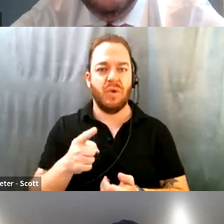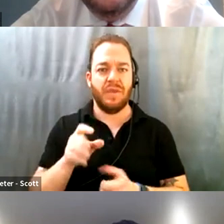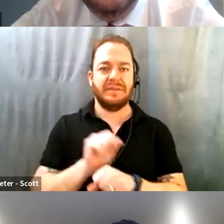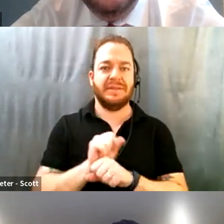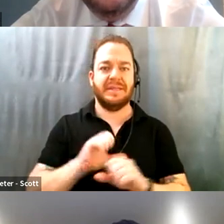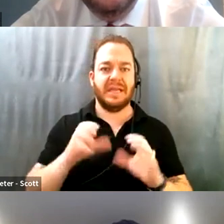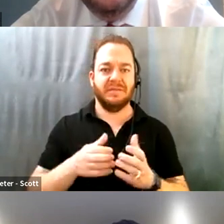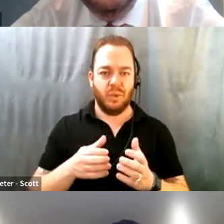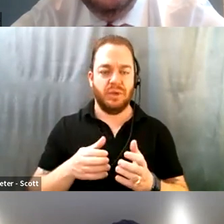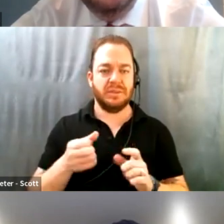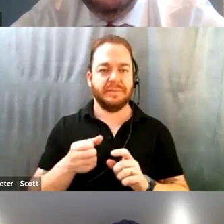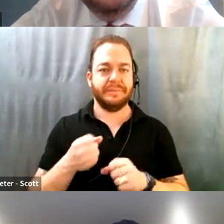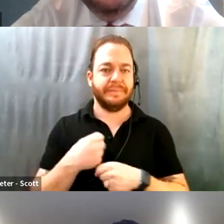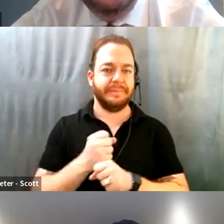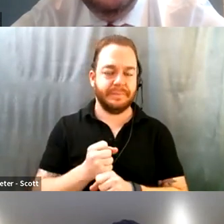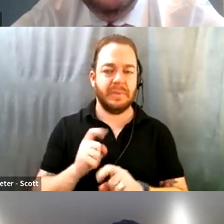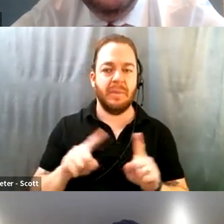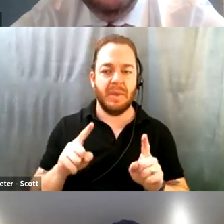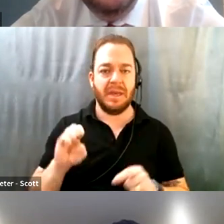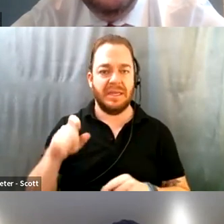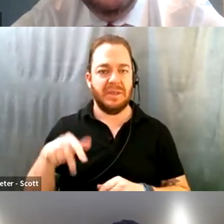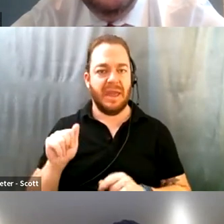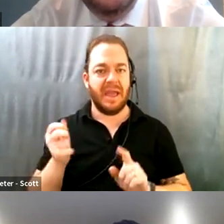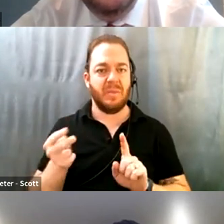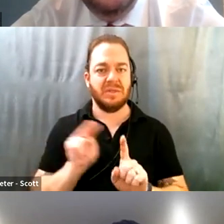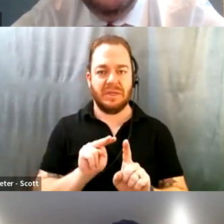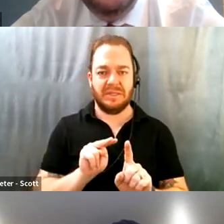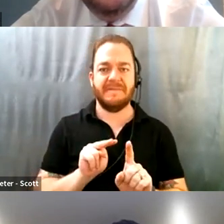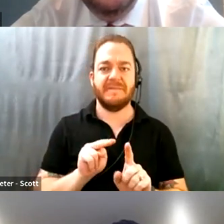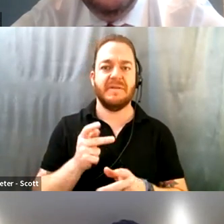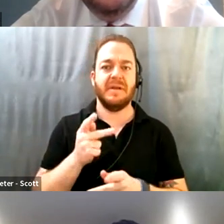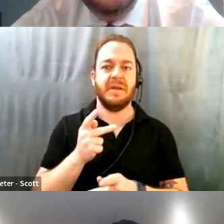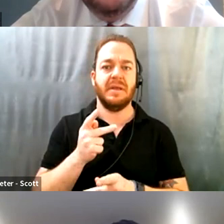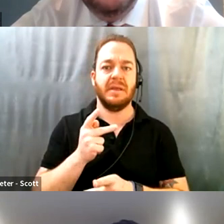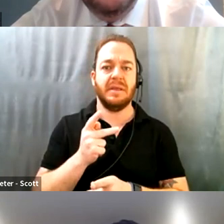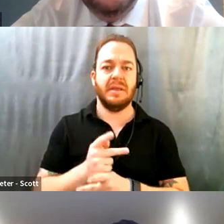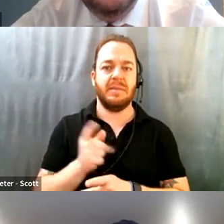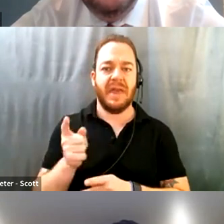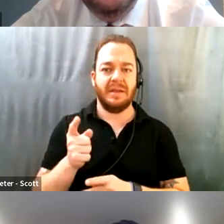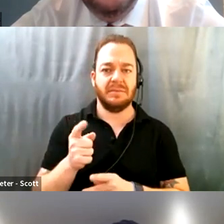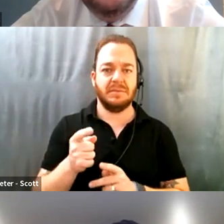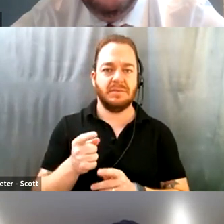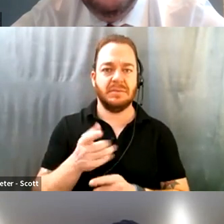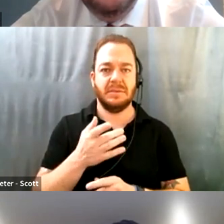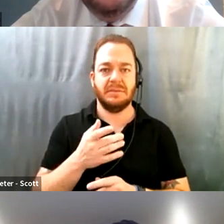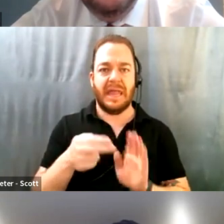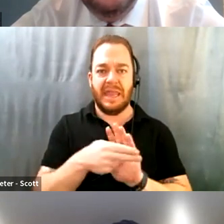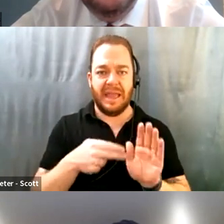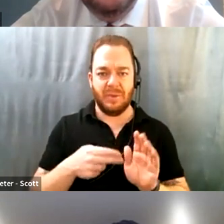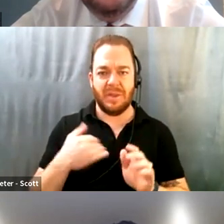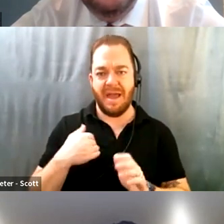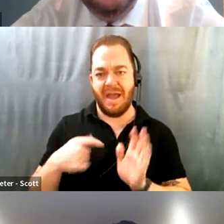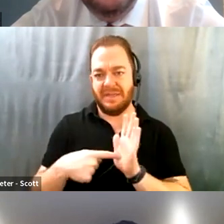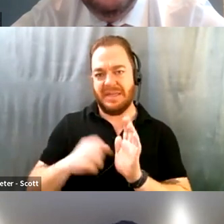But as far as what EPA has been looking at, it's looking at something like the Safer Choice label, which I have behind me here on